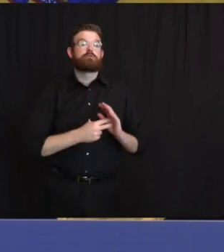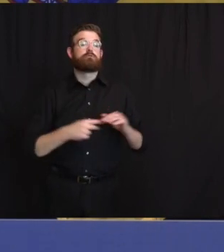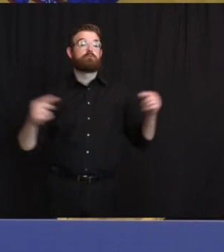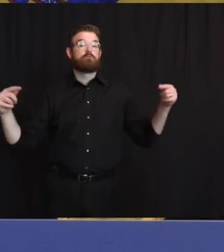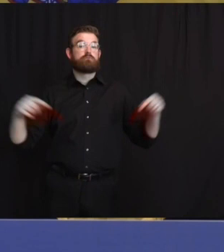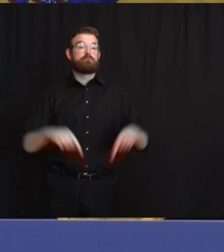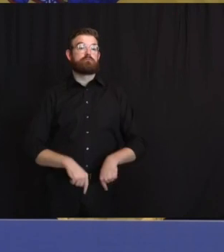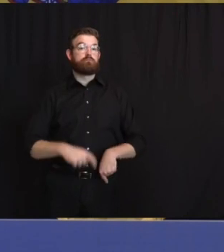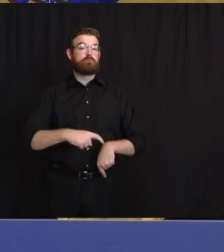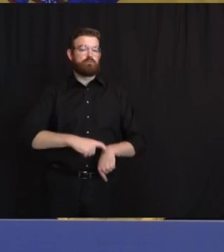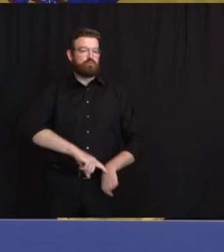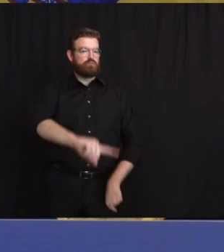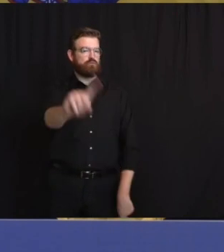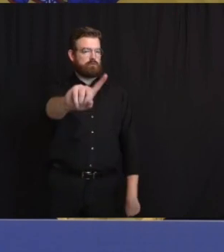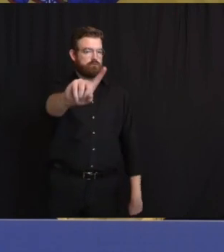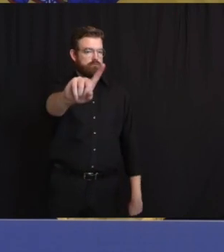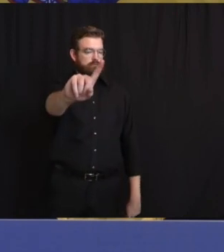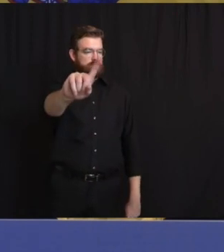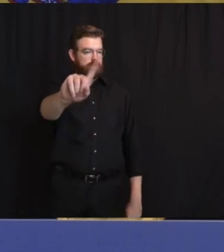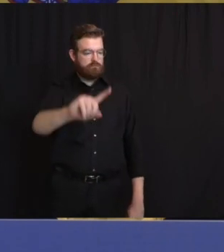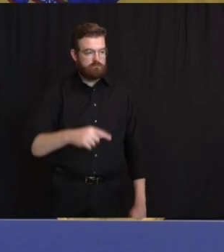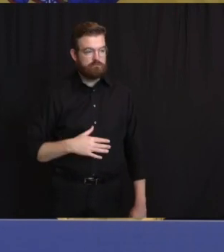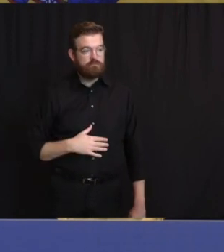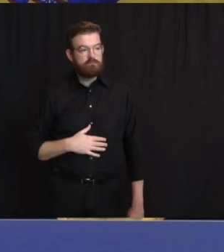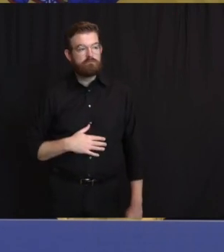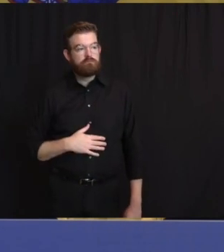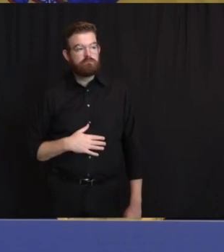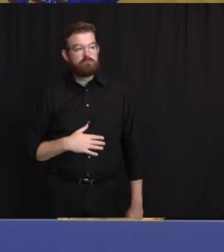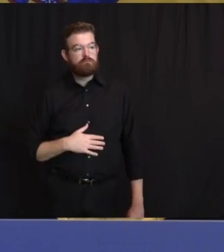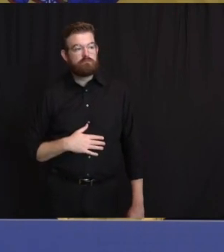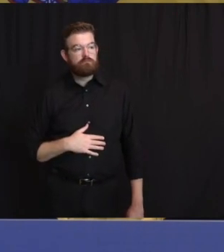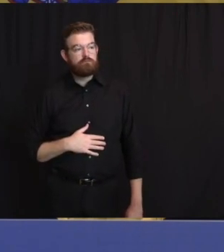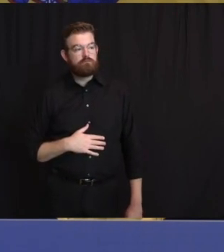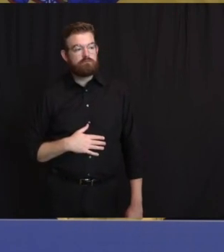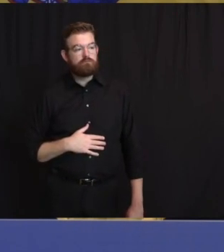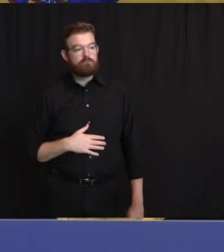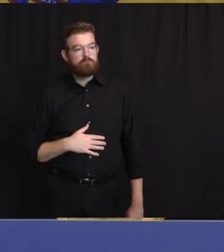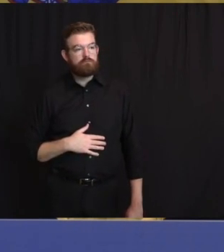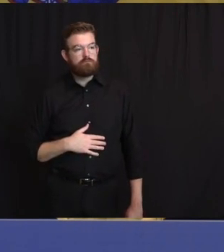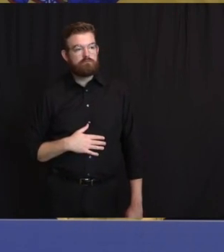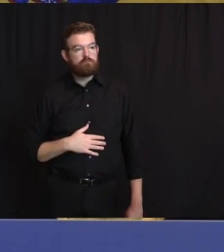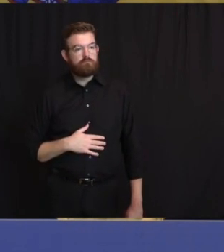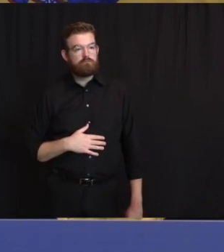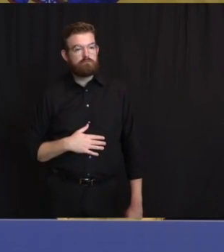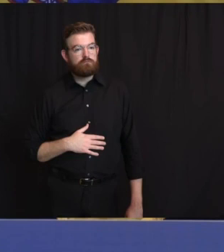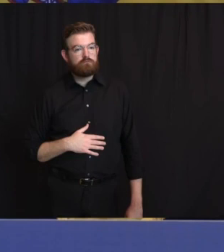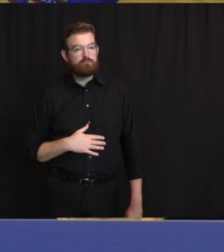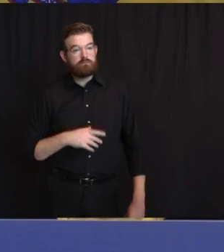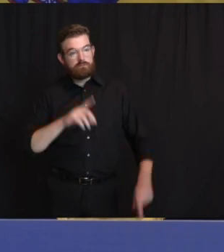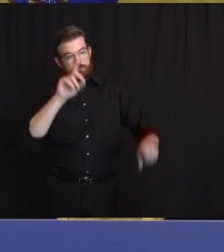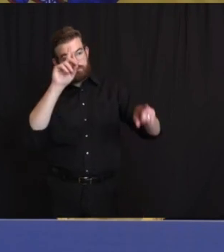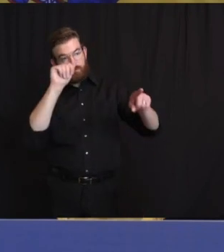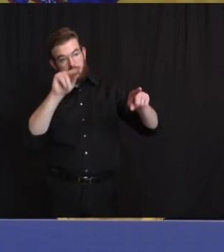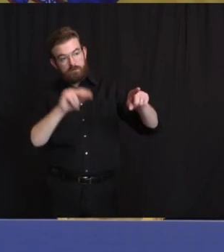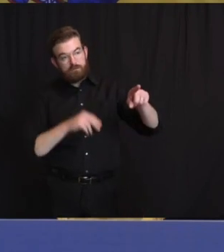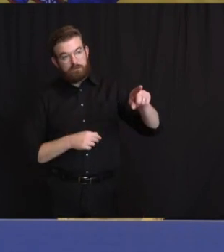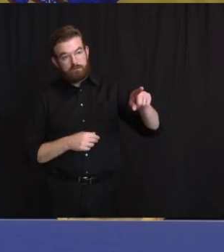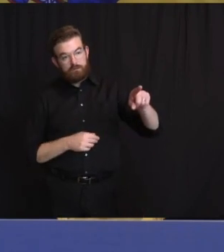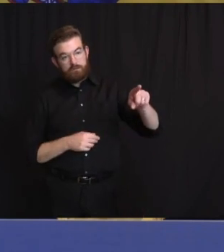you at 1 p.m. on Monday. And Dan, you will commit to letting people